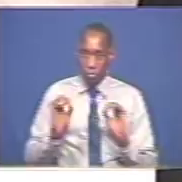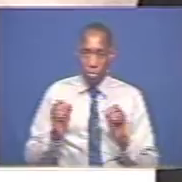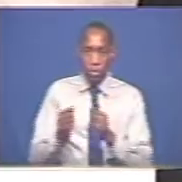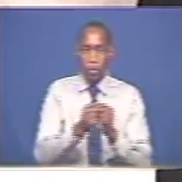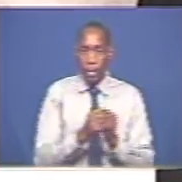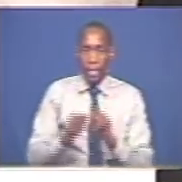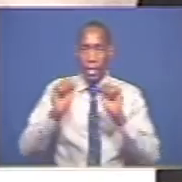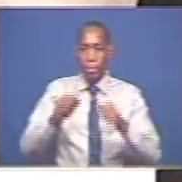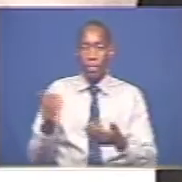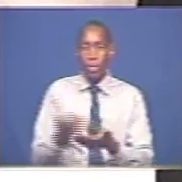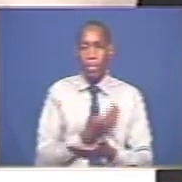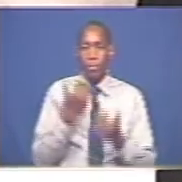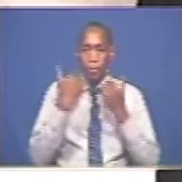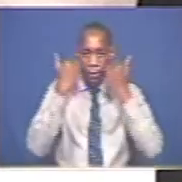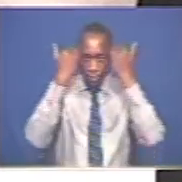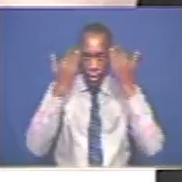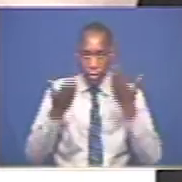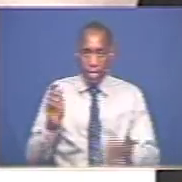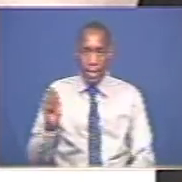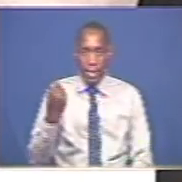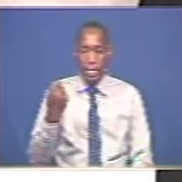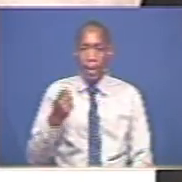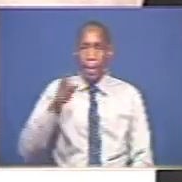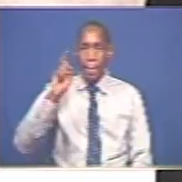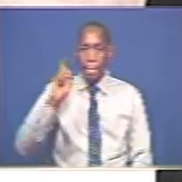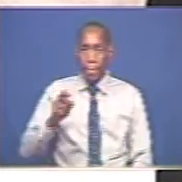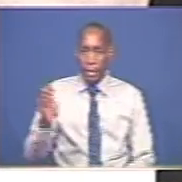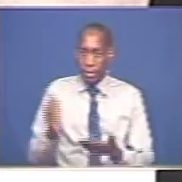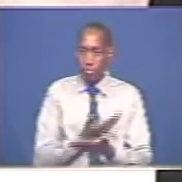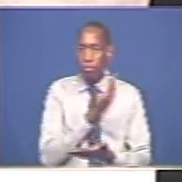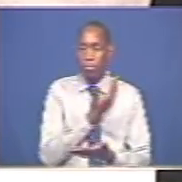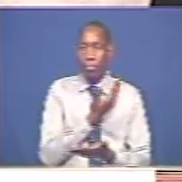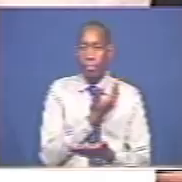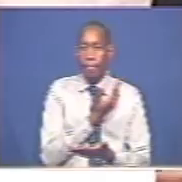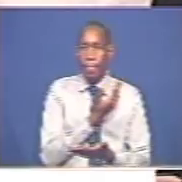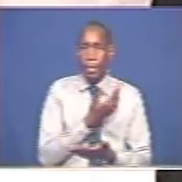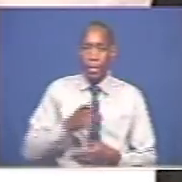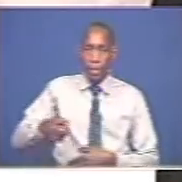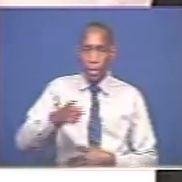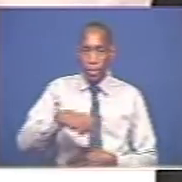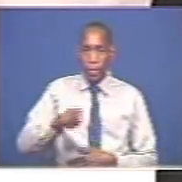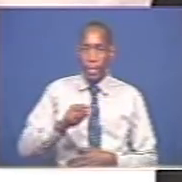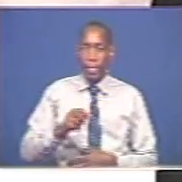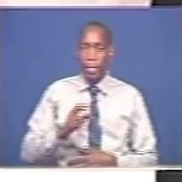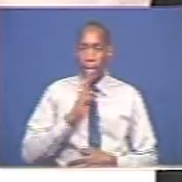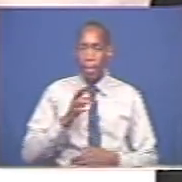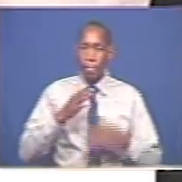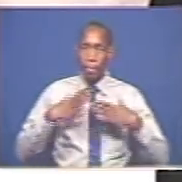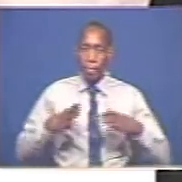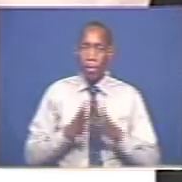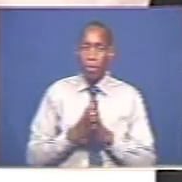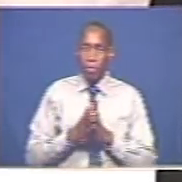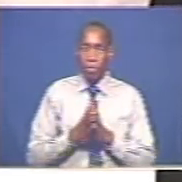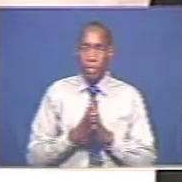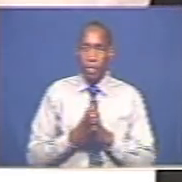can fight depression mm-hmm. in Kenya. Amen. And it must be kicked out of Kenya, mm-hmm. because we are, and we are people of goodwill. Mm-hmm.